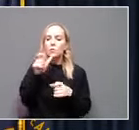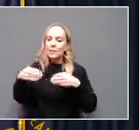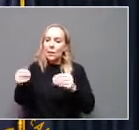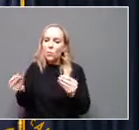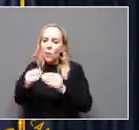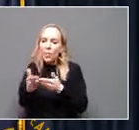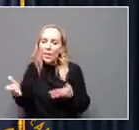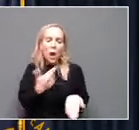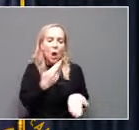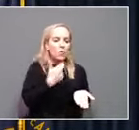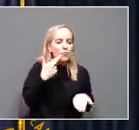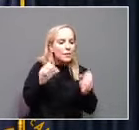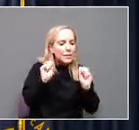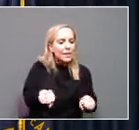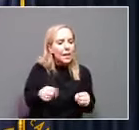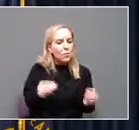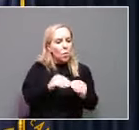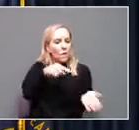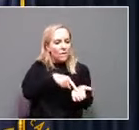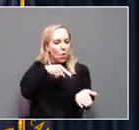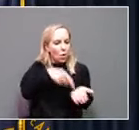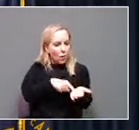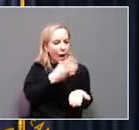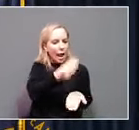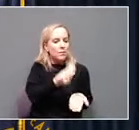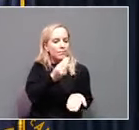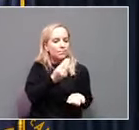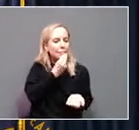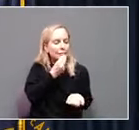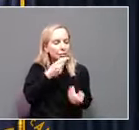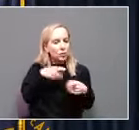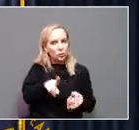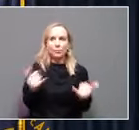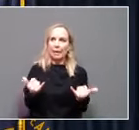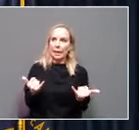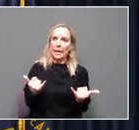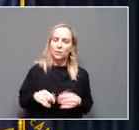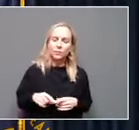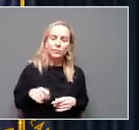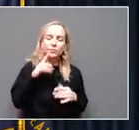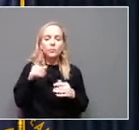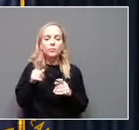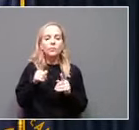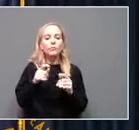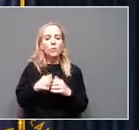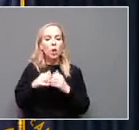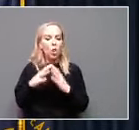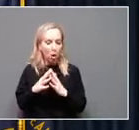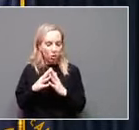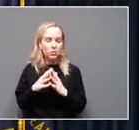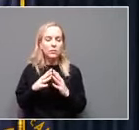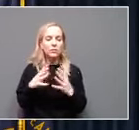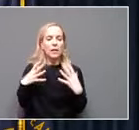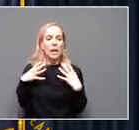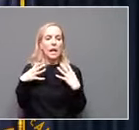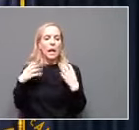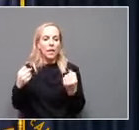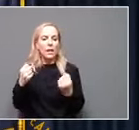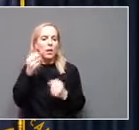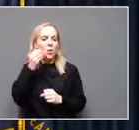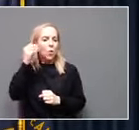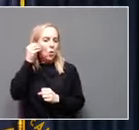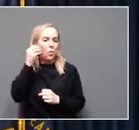restaurants be more affordable in these times. We've also launched, in addition to the Healthy at Home Eviction Relief Fund,